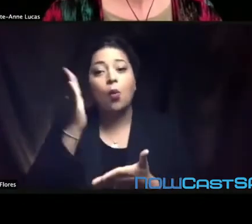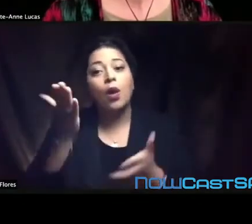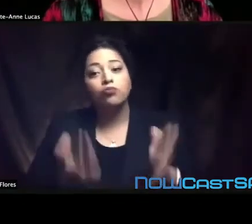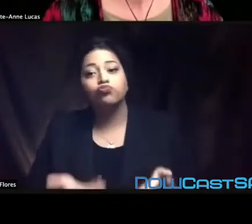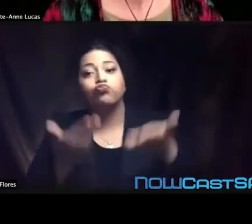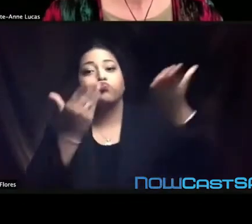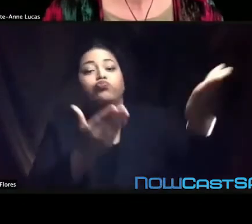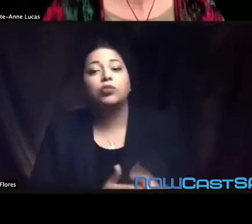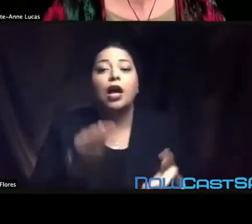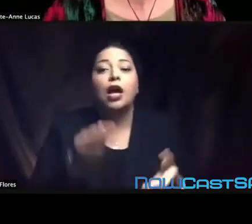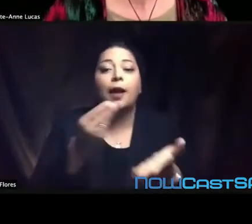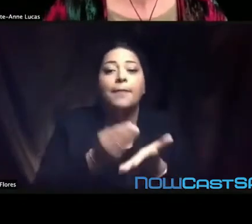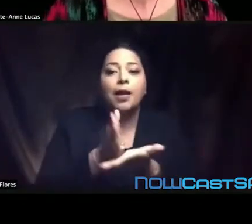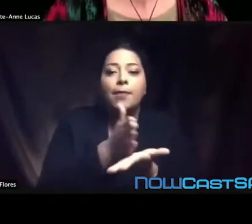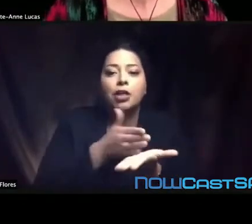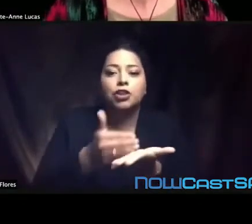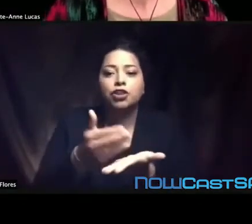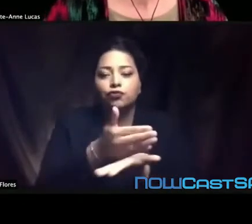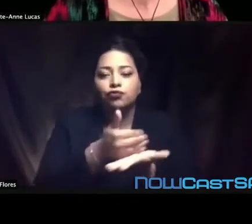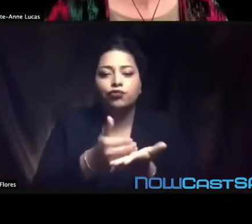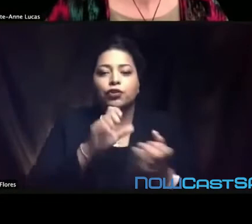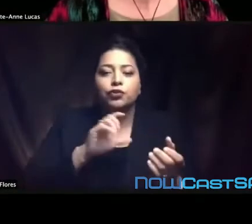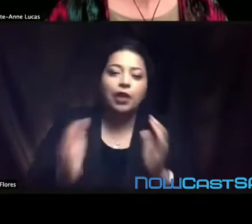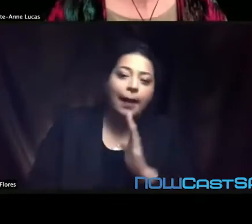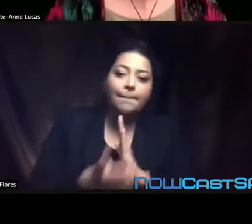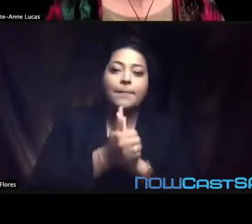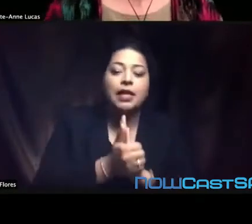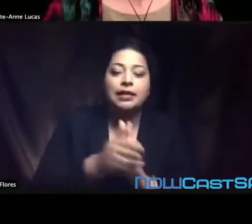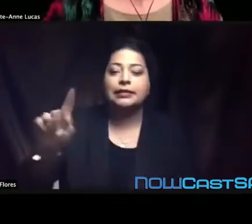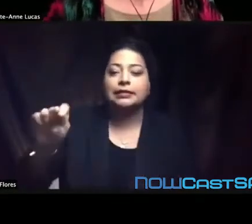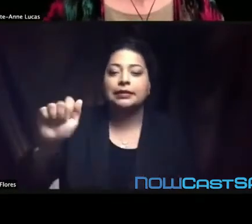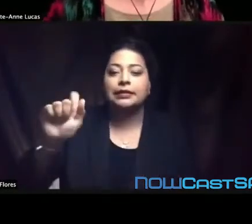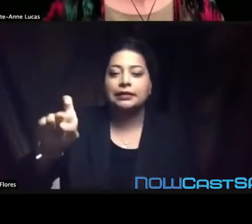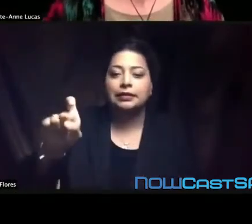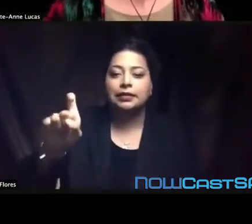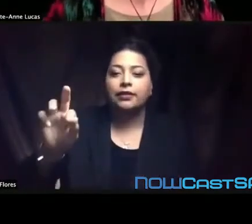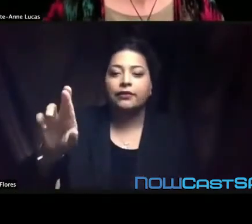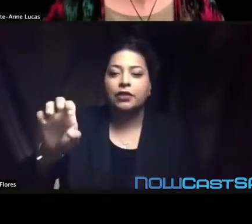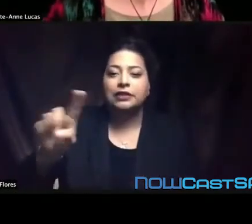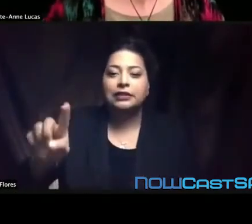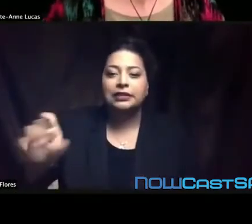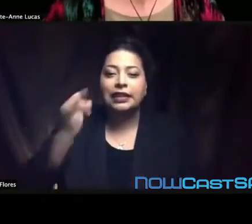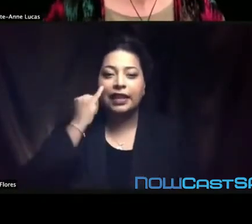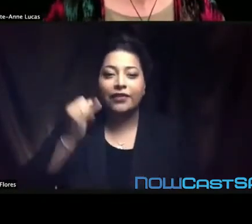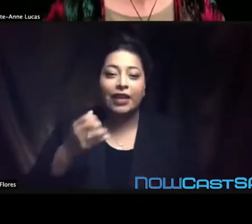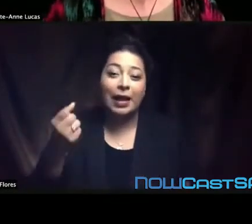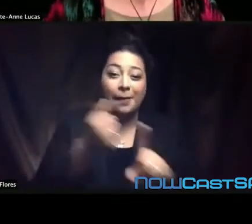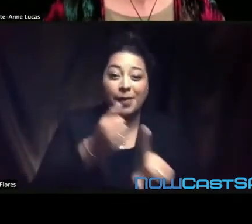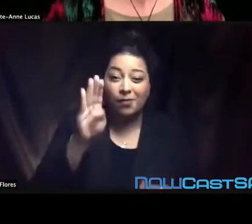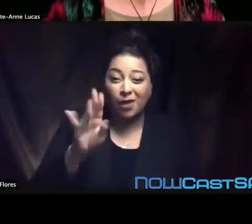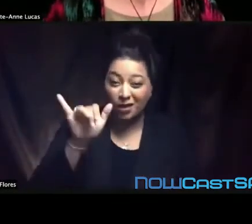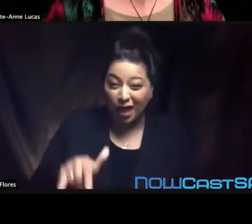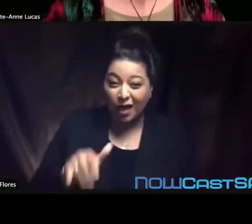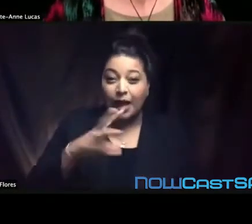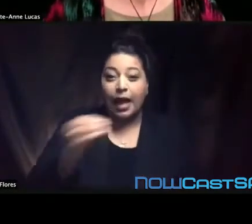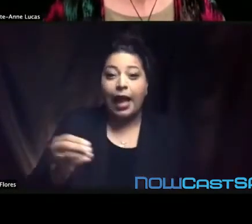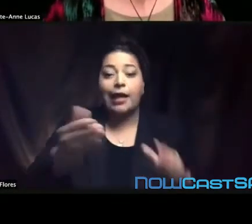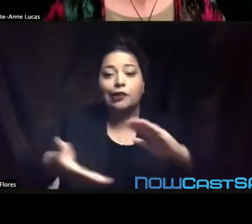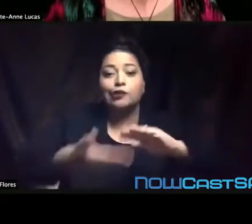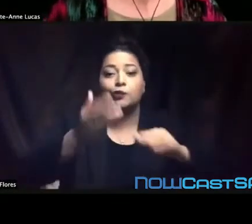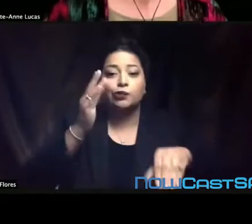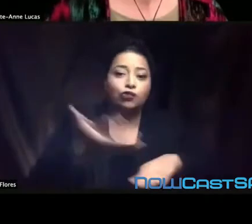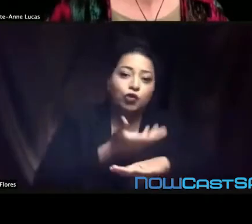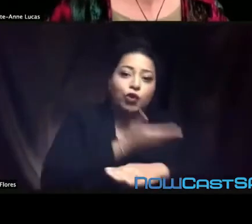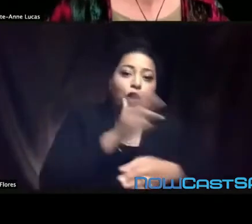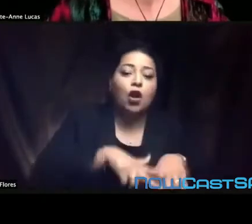through a budget amendment or a CCR, to include a tax freeze for areas affected by new development and renovations on their streets. We also